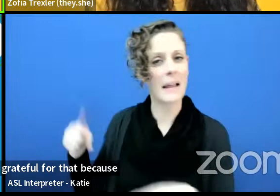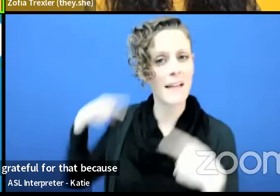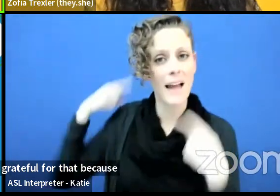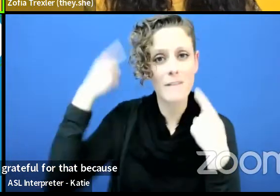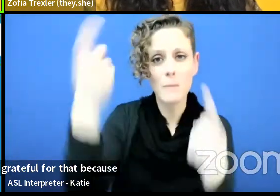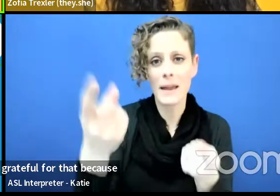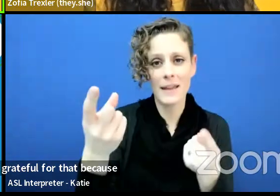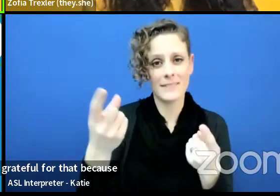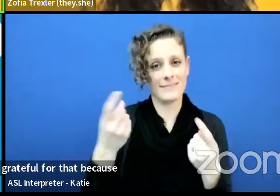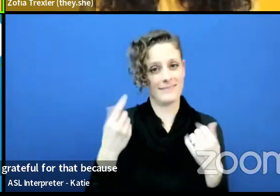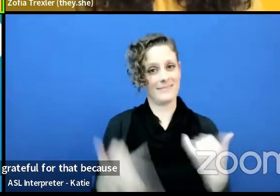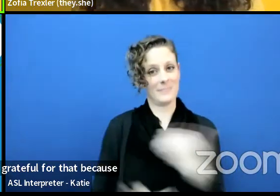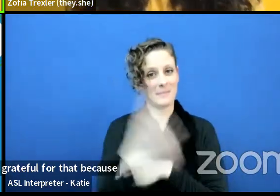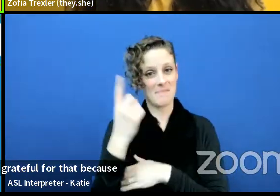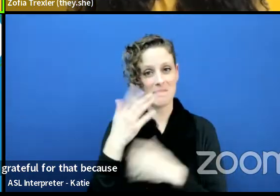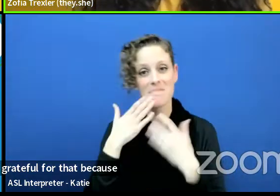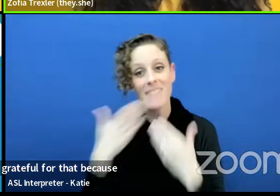thank you.